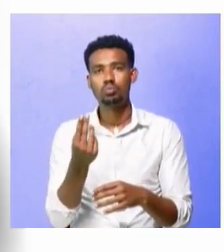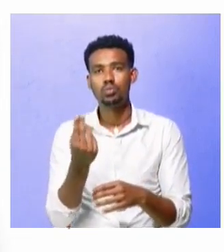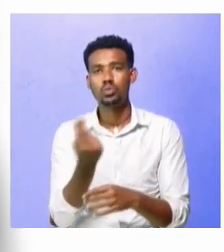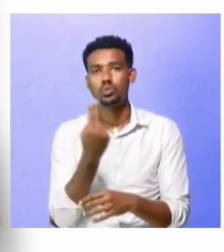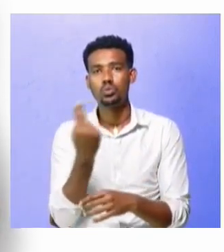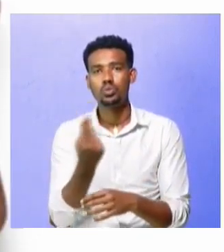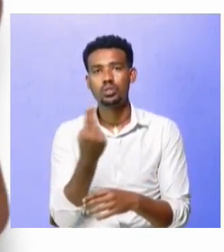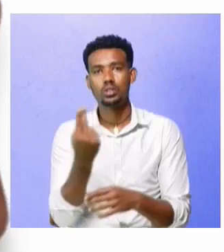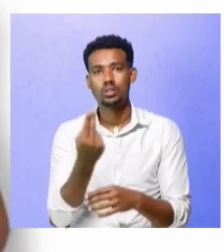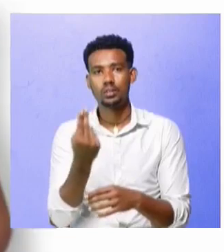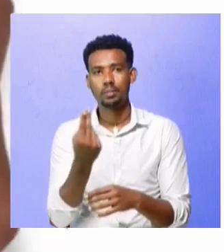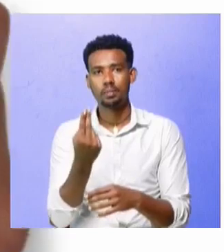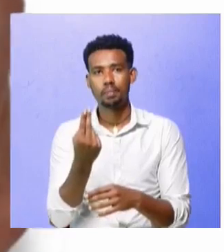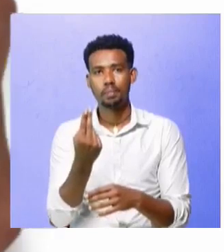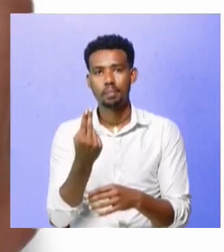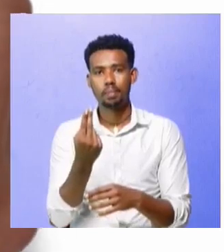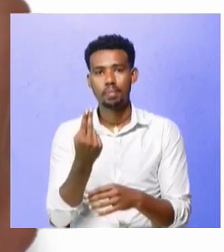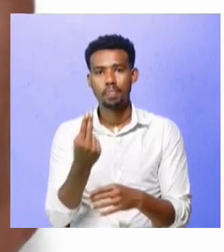great